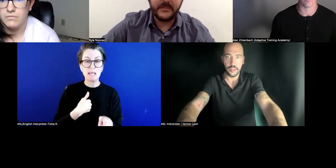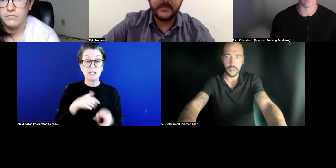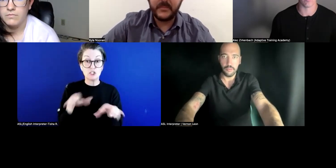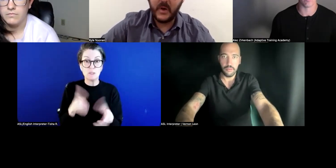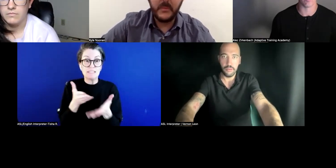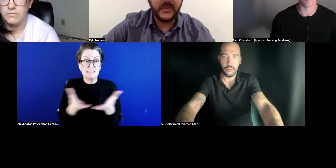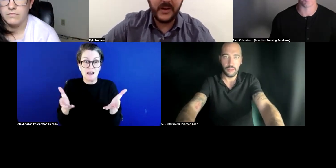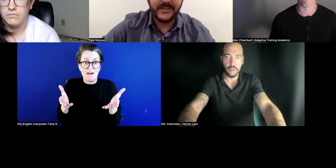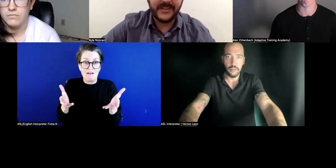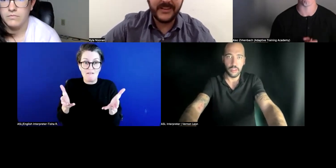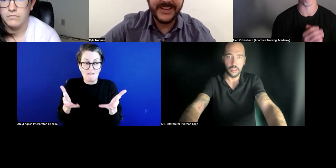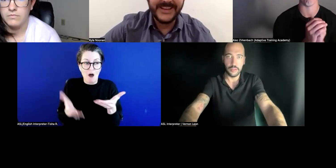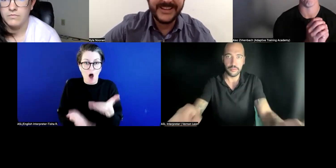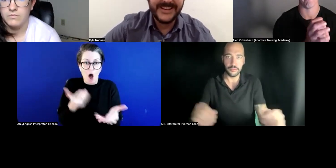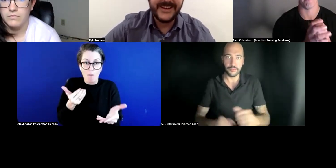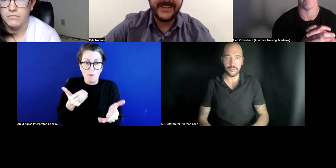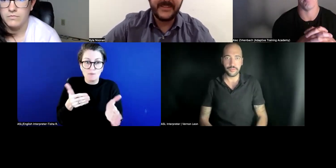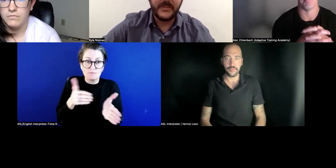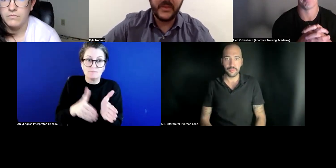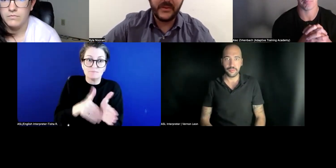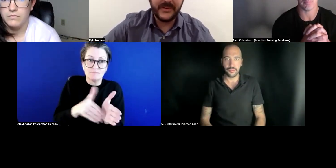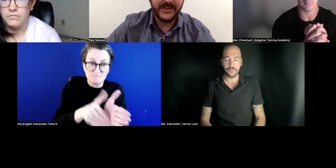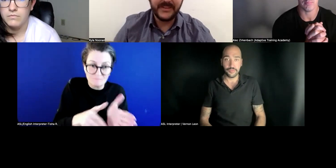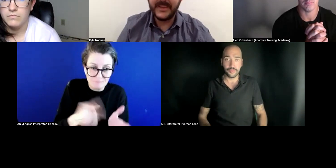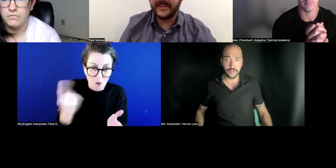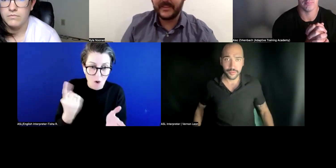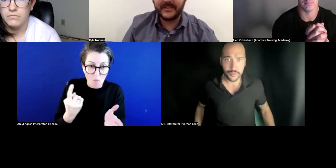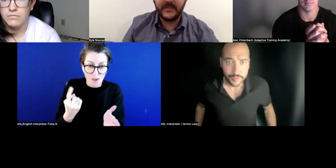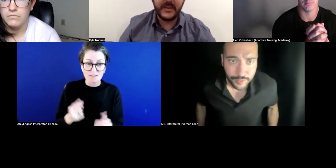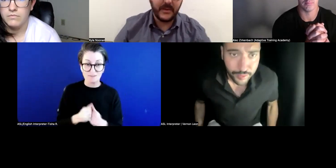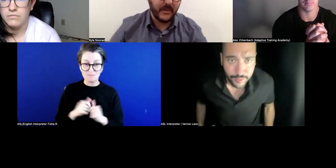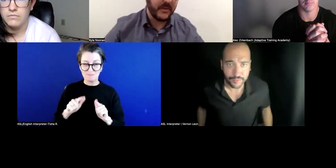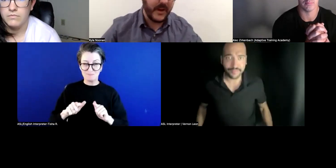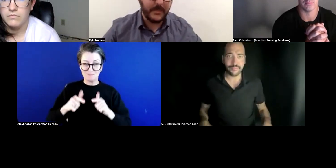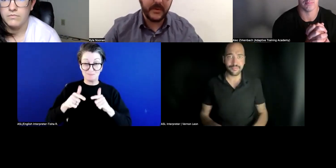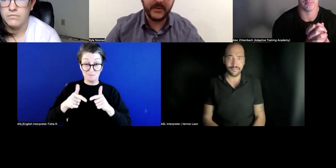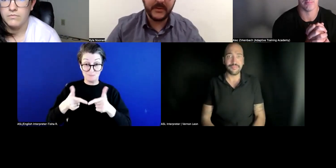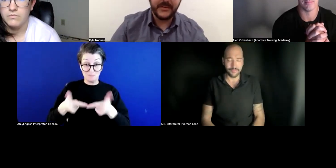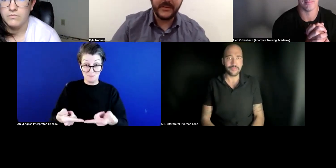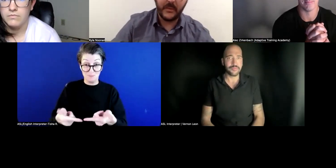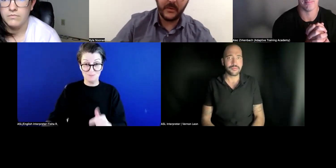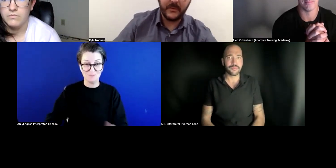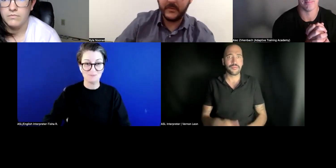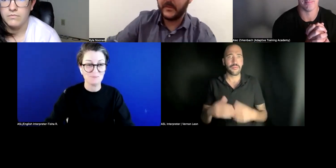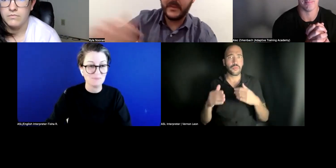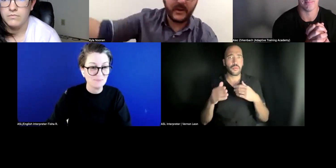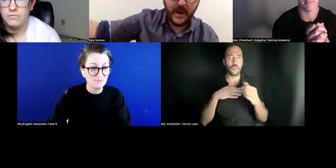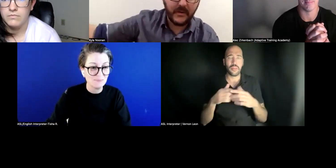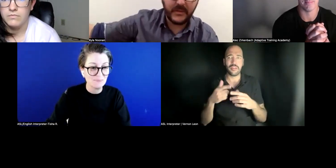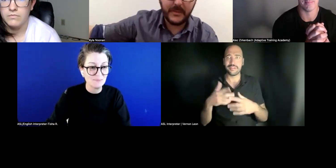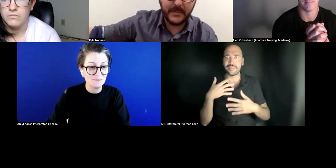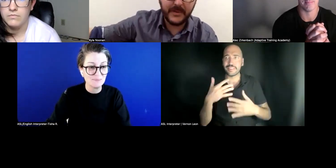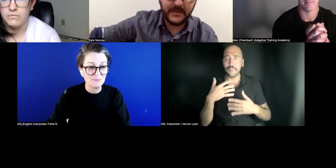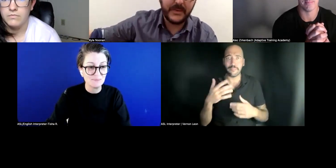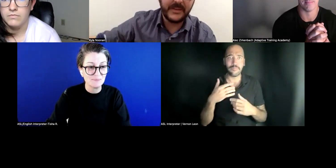stuff almost constantly, whether it's the symphony or the opera or